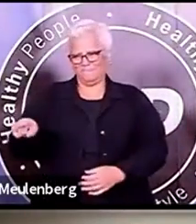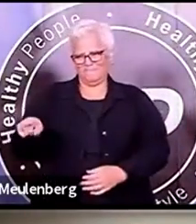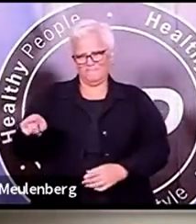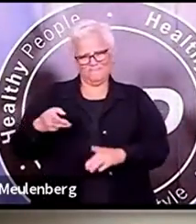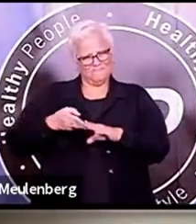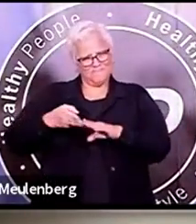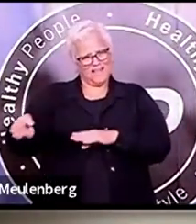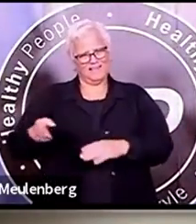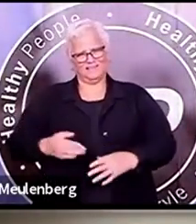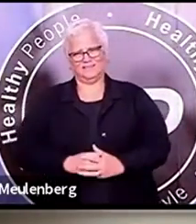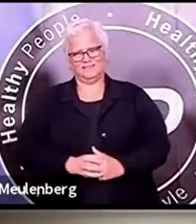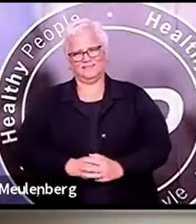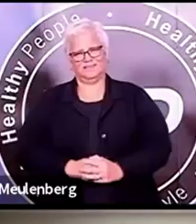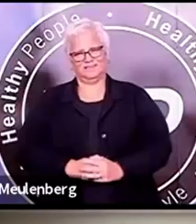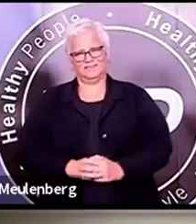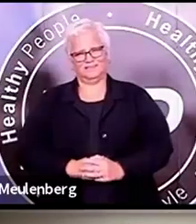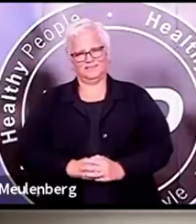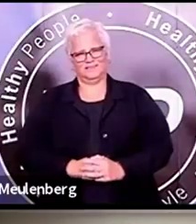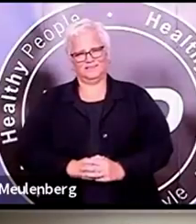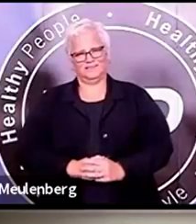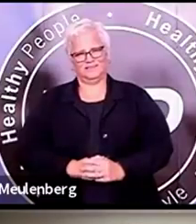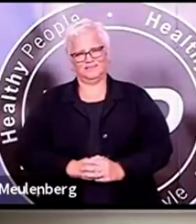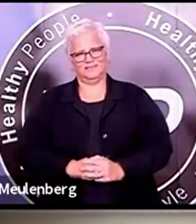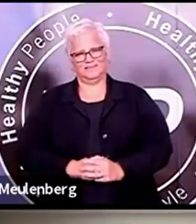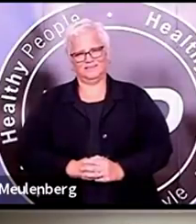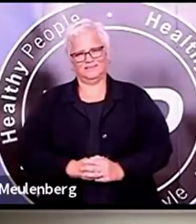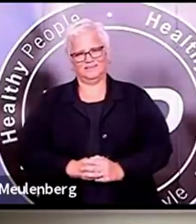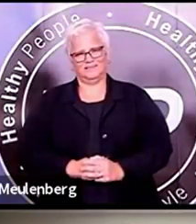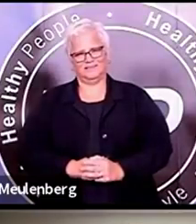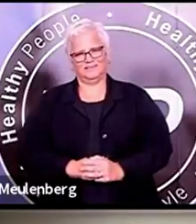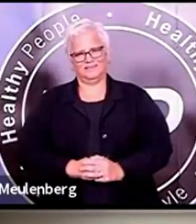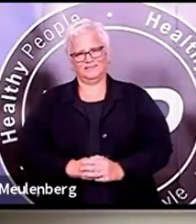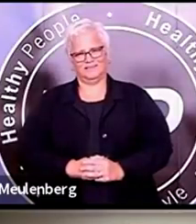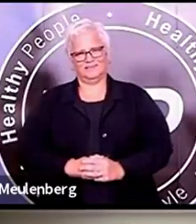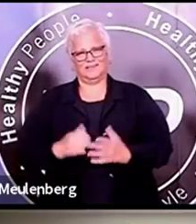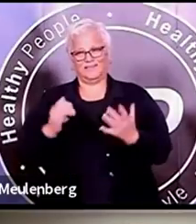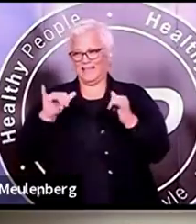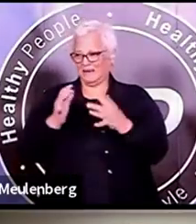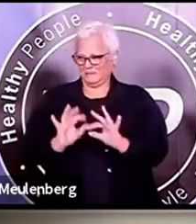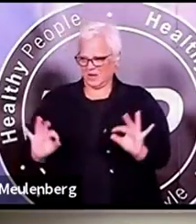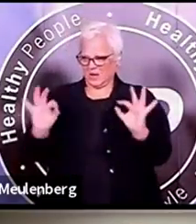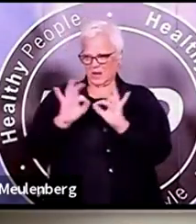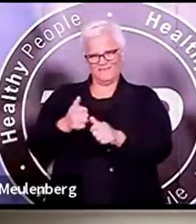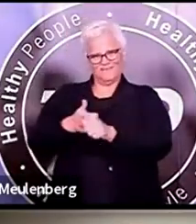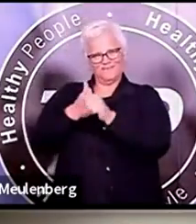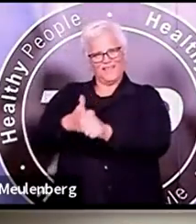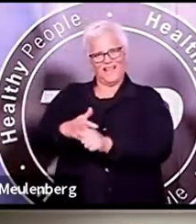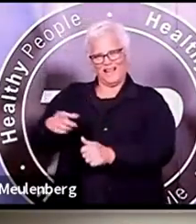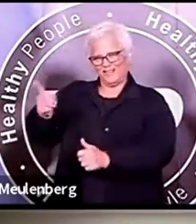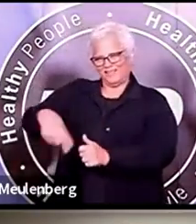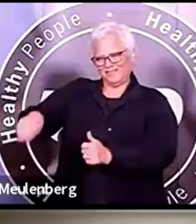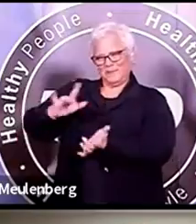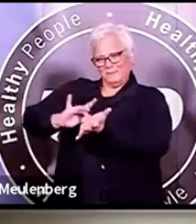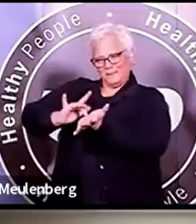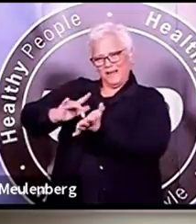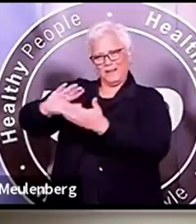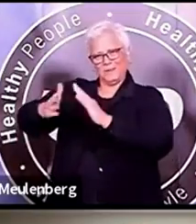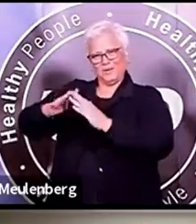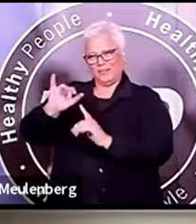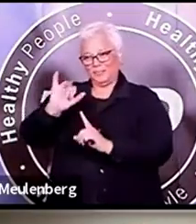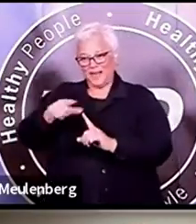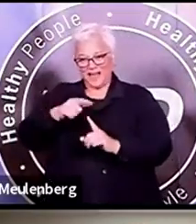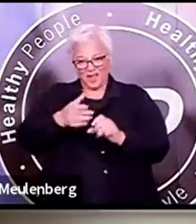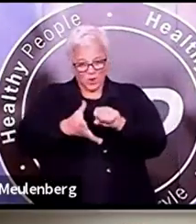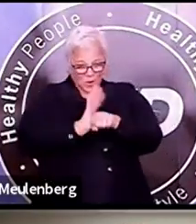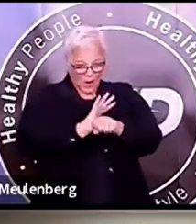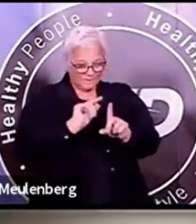dying. And as we've said before, in our hospitals just here in Tulsa, over two-thirds of those patients